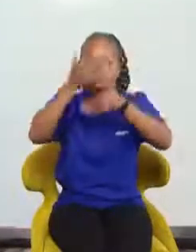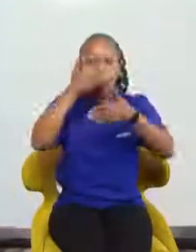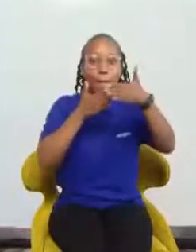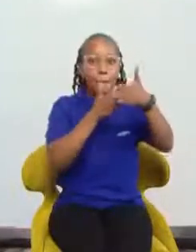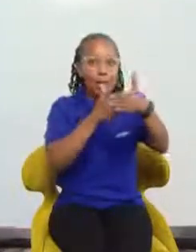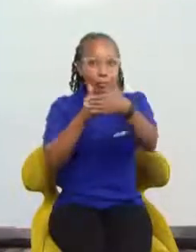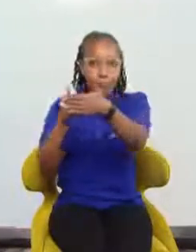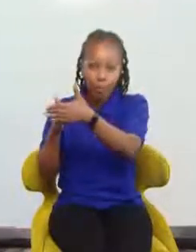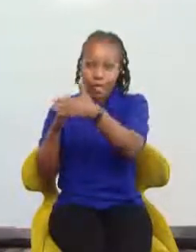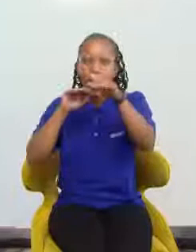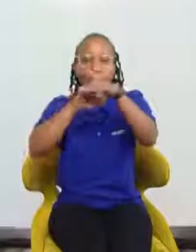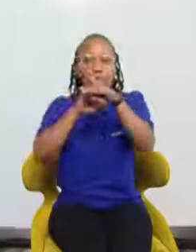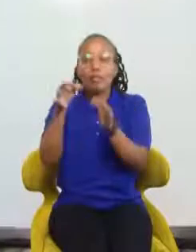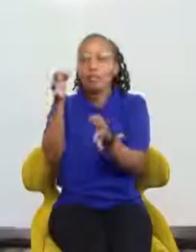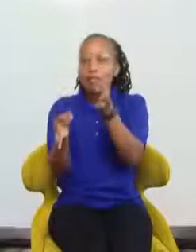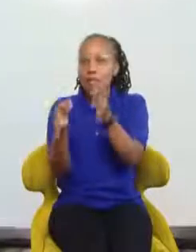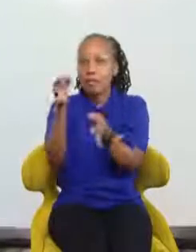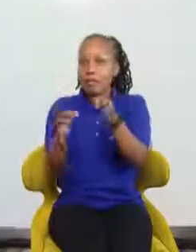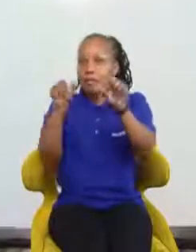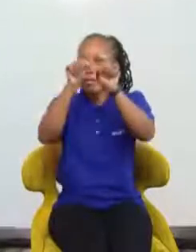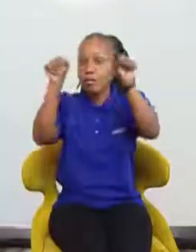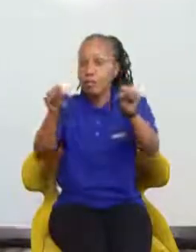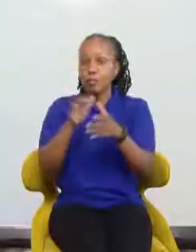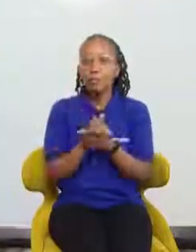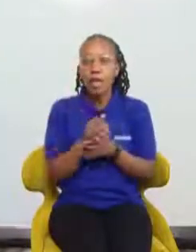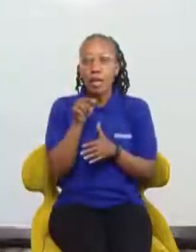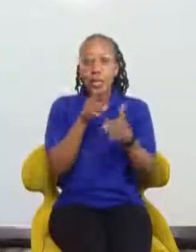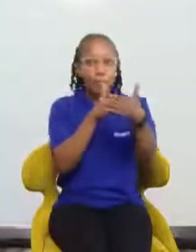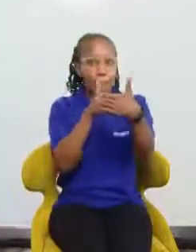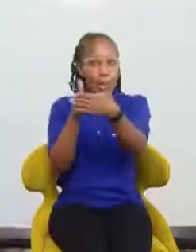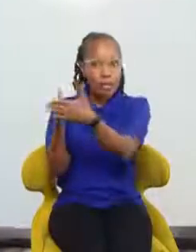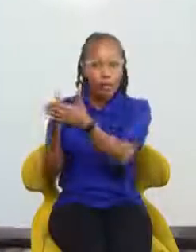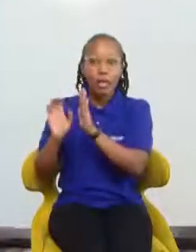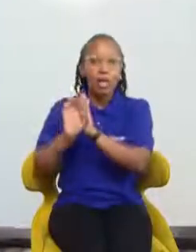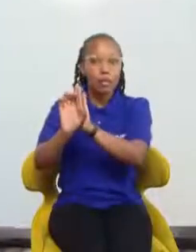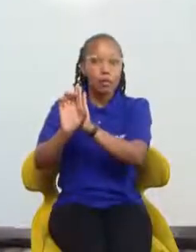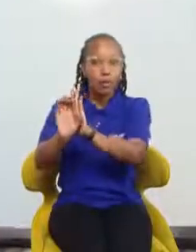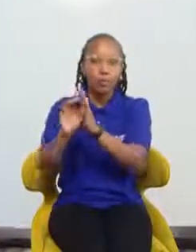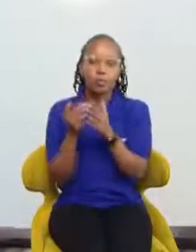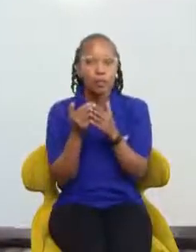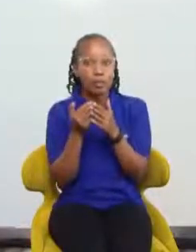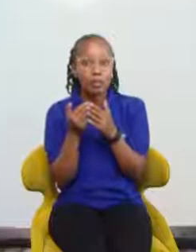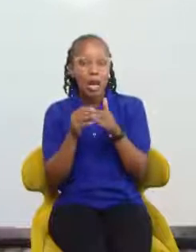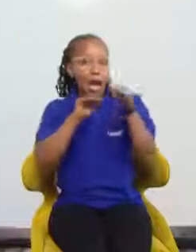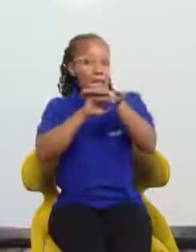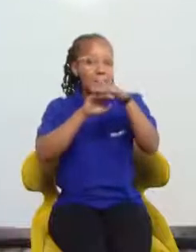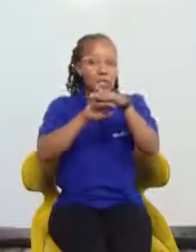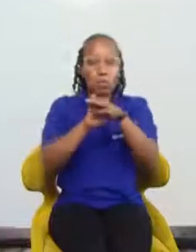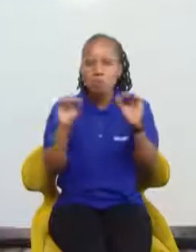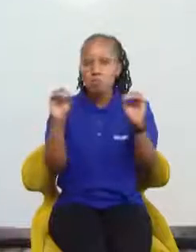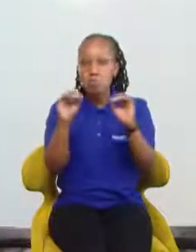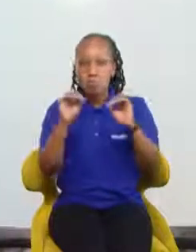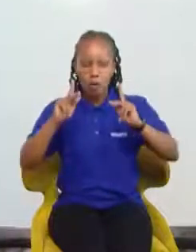barriers in accessing the justice system. These barriers include the inaccessible